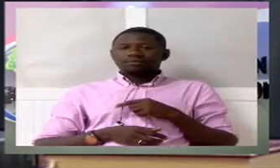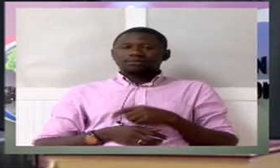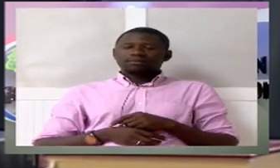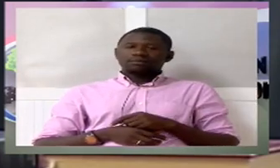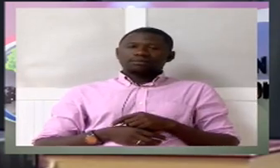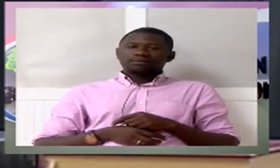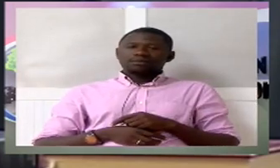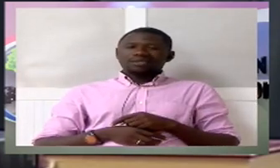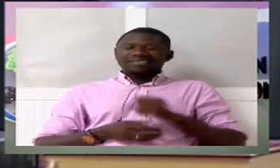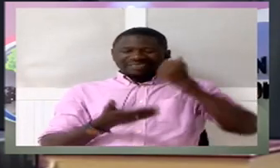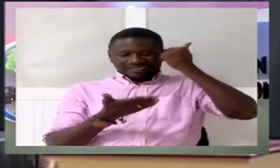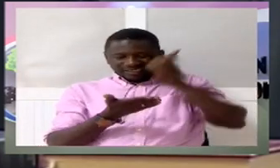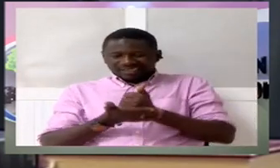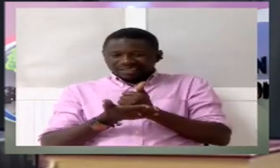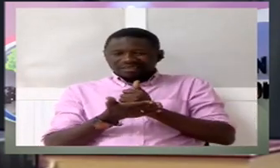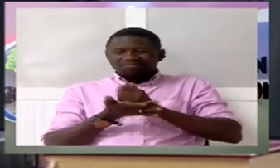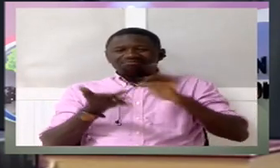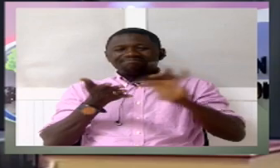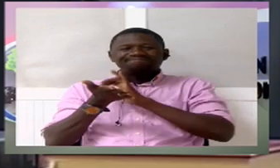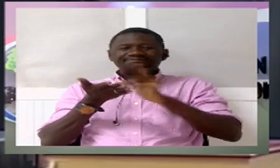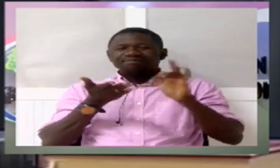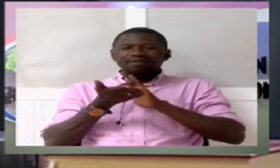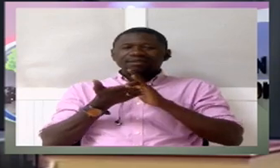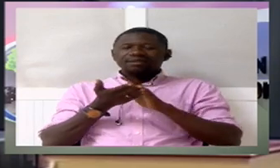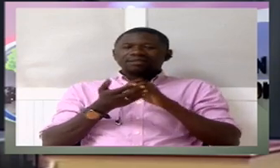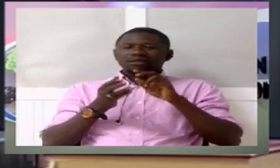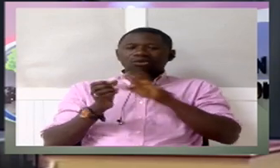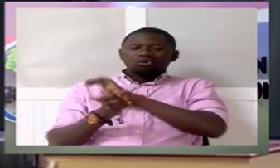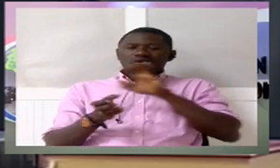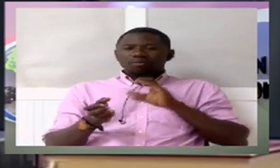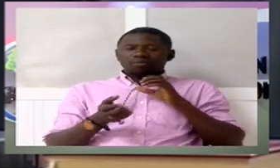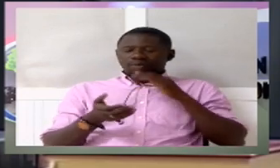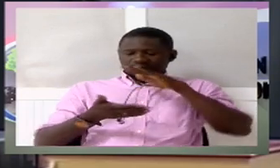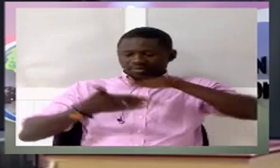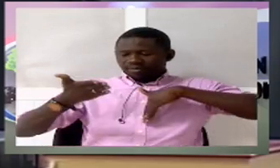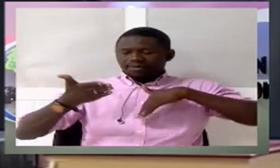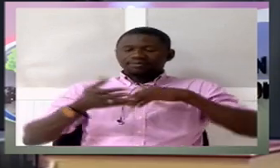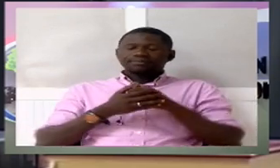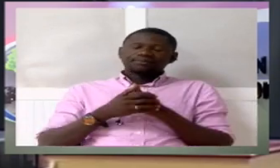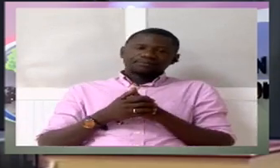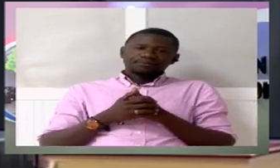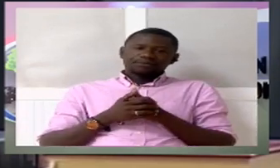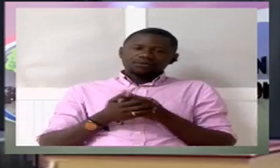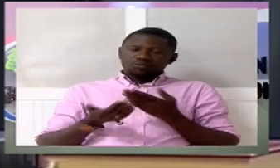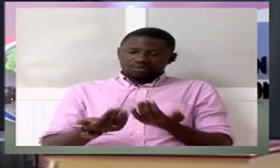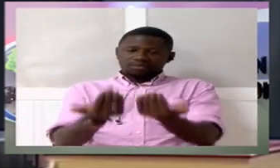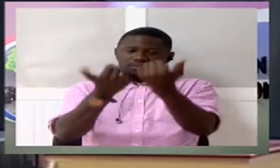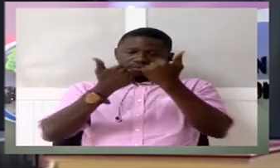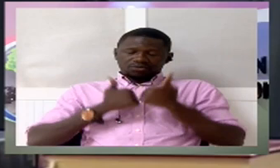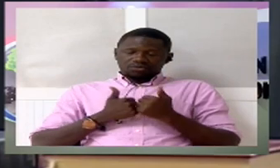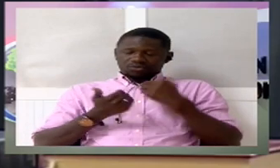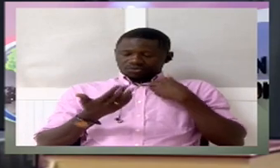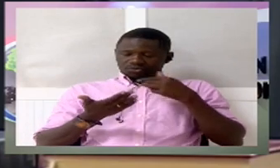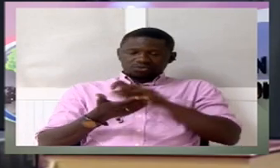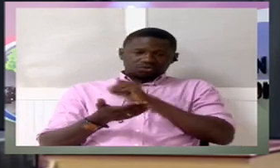blank title deed. Kaito ye kaito do nar mianon ko ya sile to e korda kaito kaito lam were brought to us ya